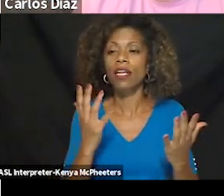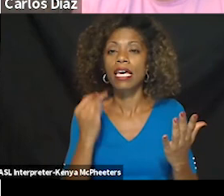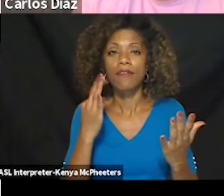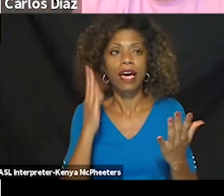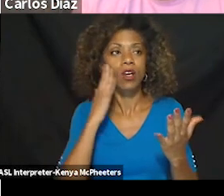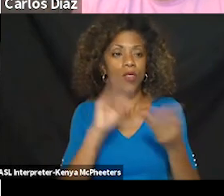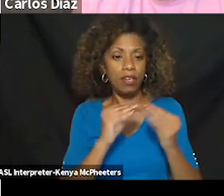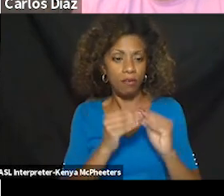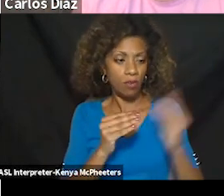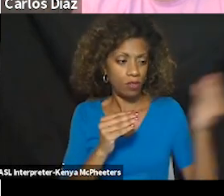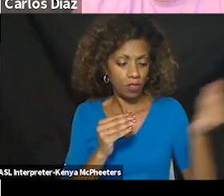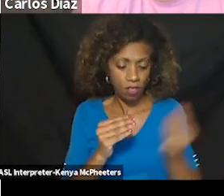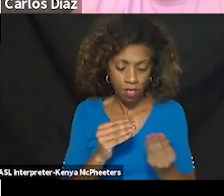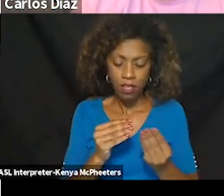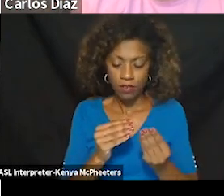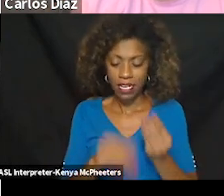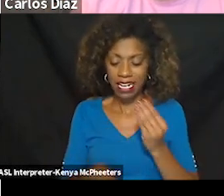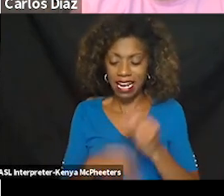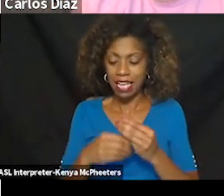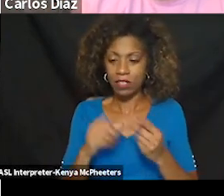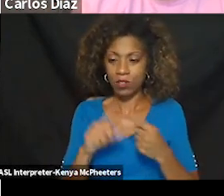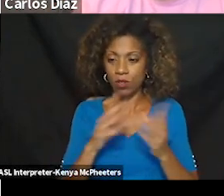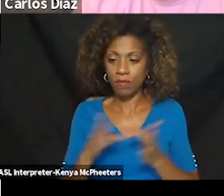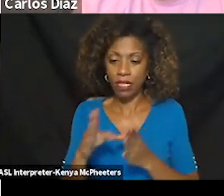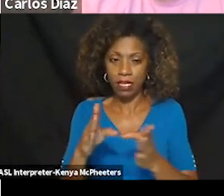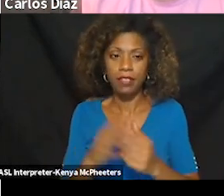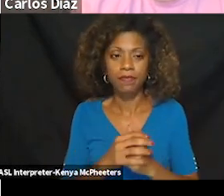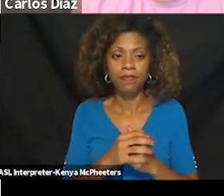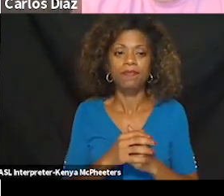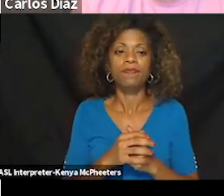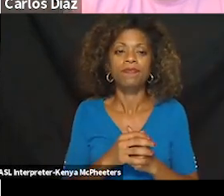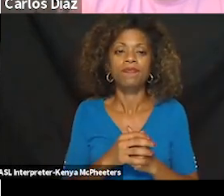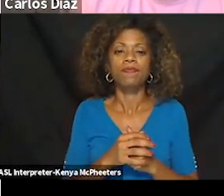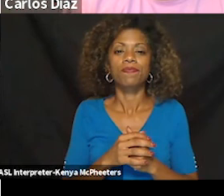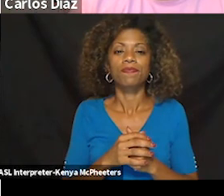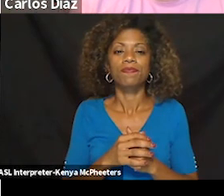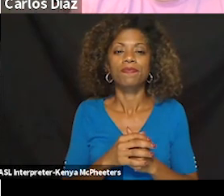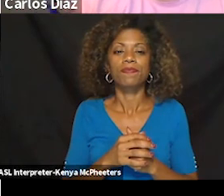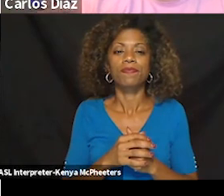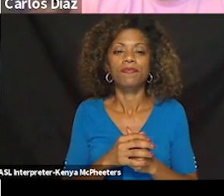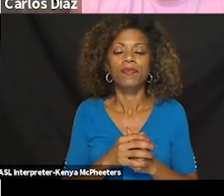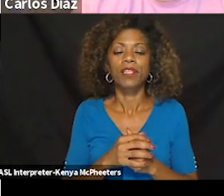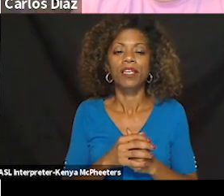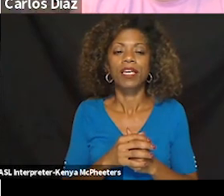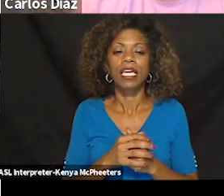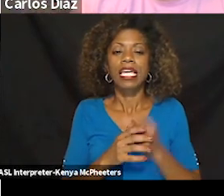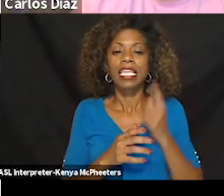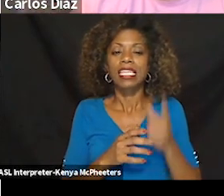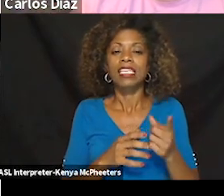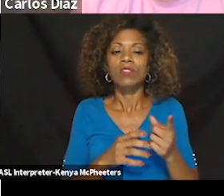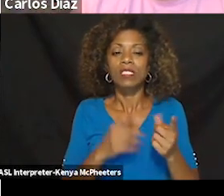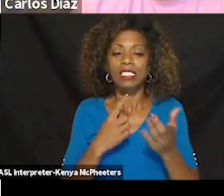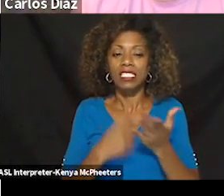was no data being shared, and it was all about personal and professional experiences on how cities and professional health and